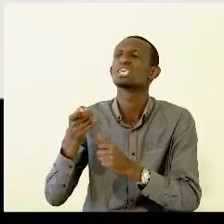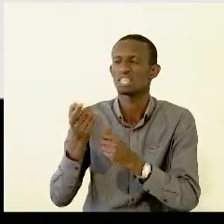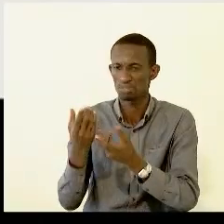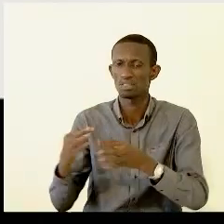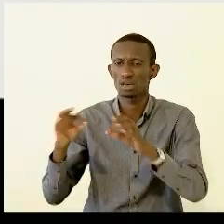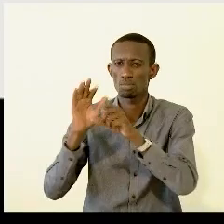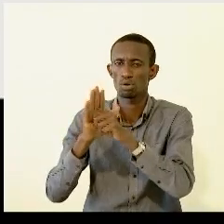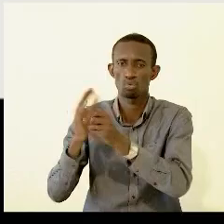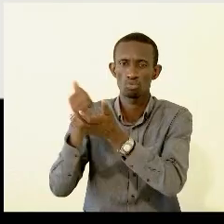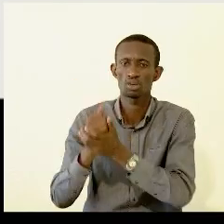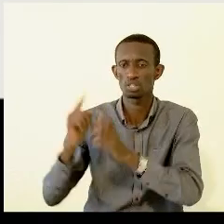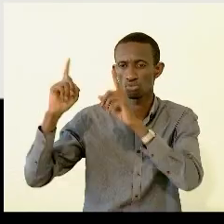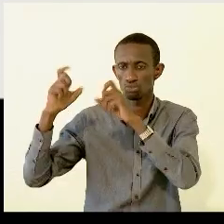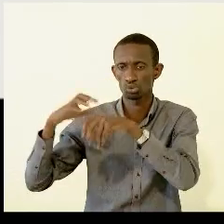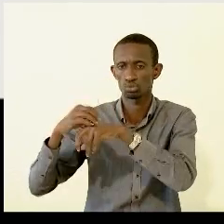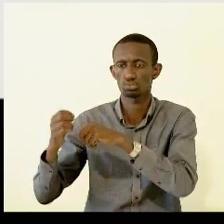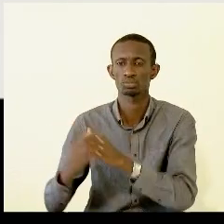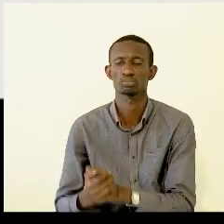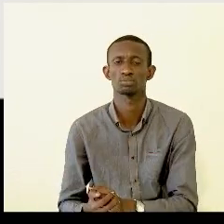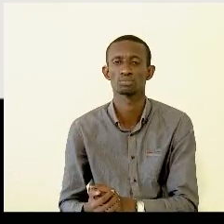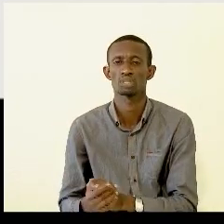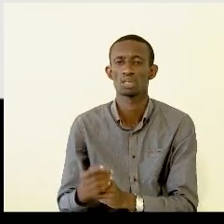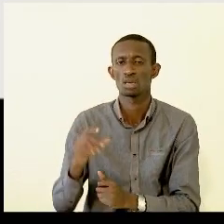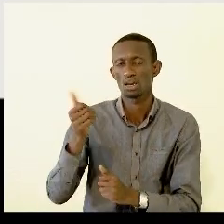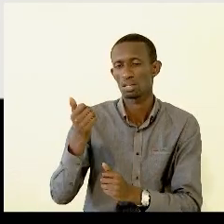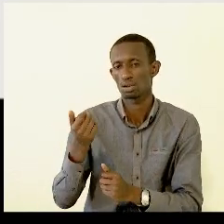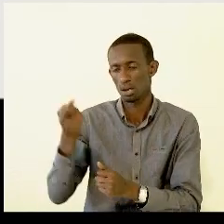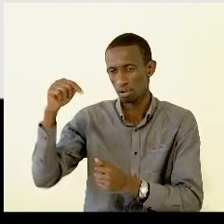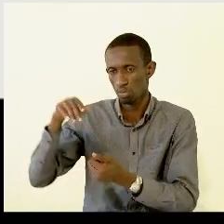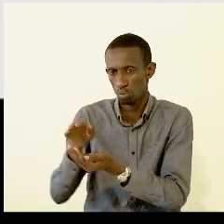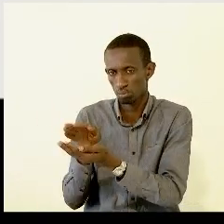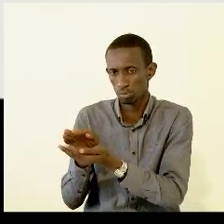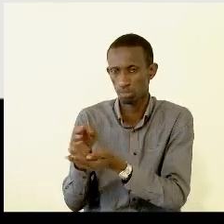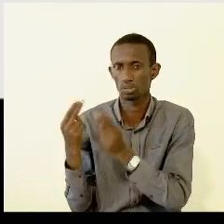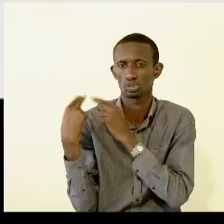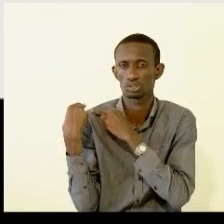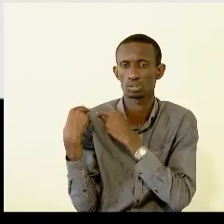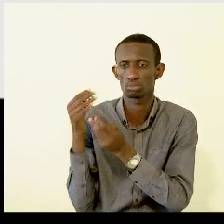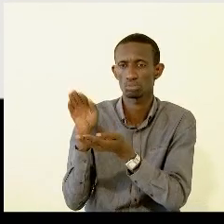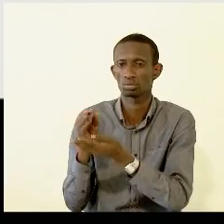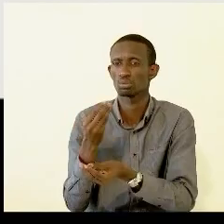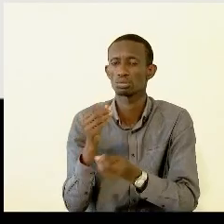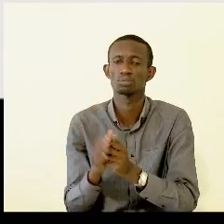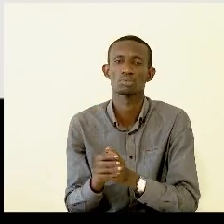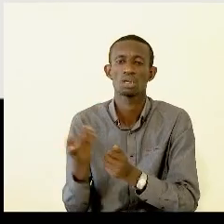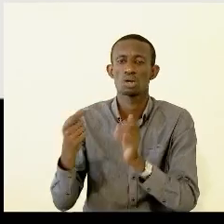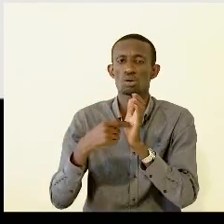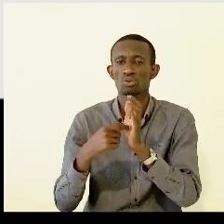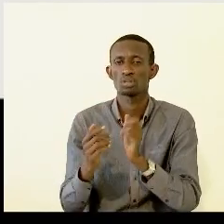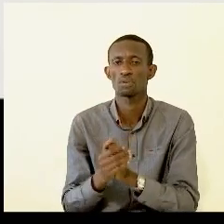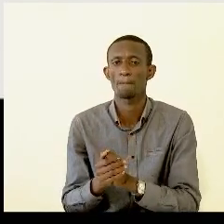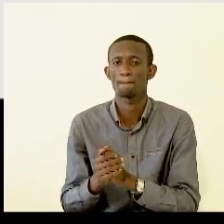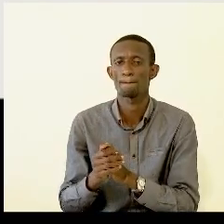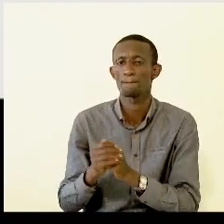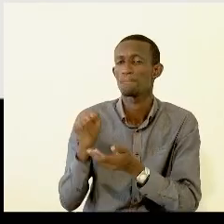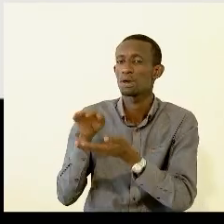are used as storage organs, like we have seen in agave and aloe vera plants.